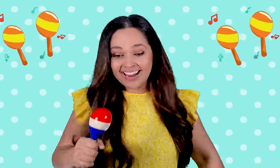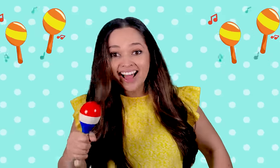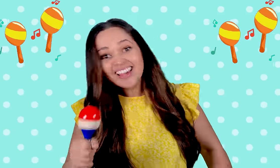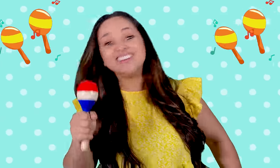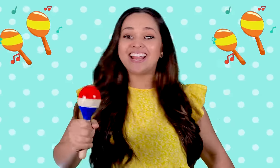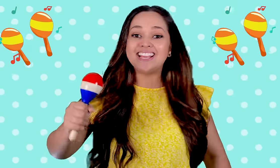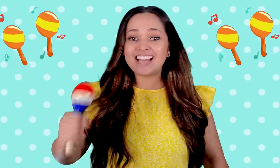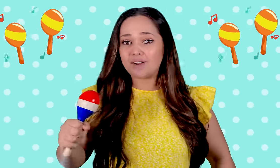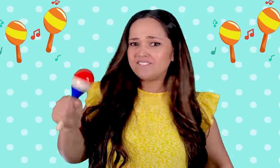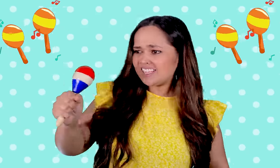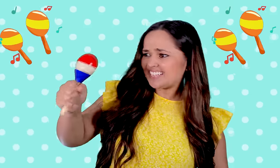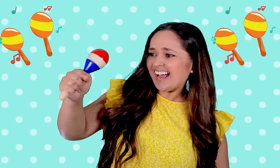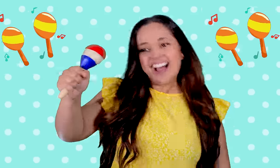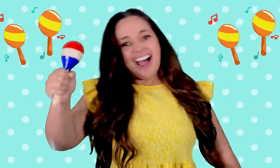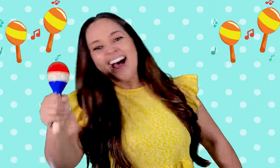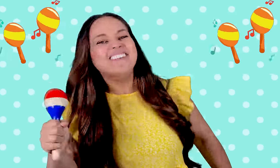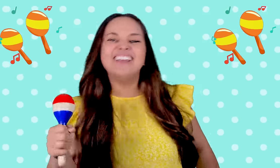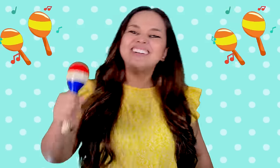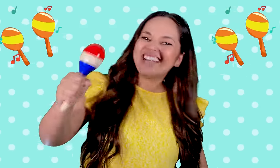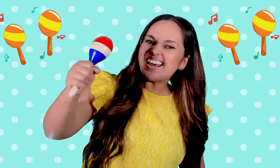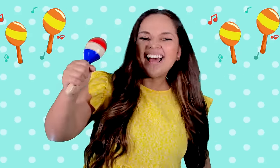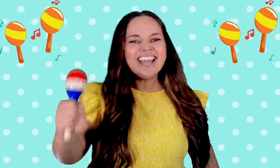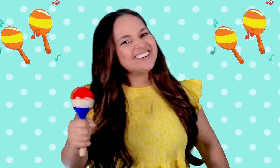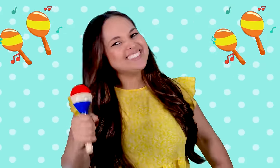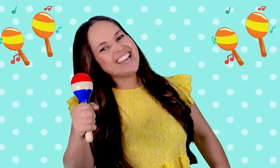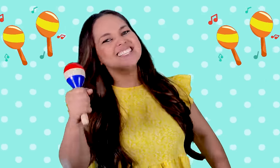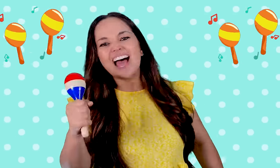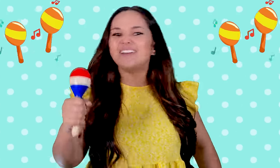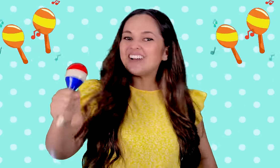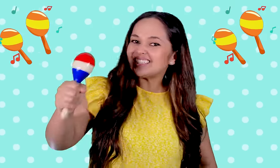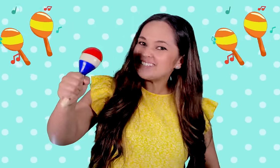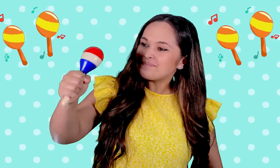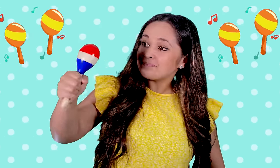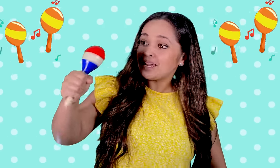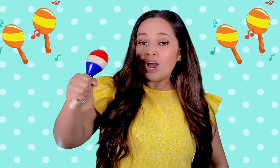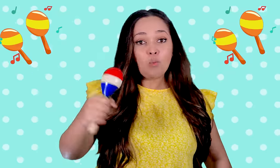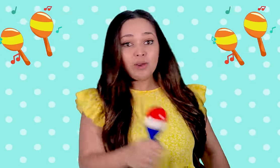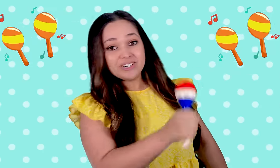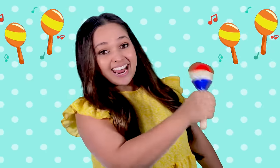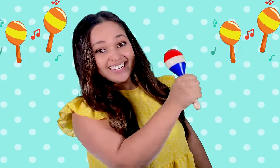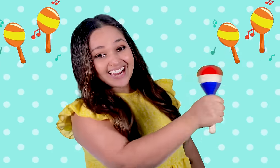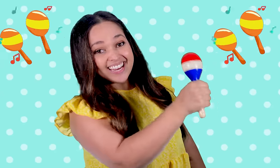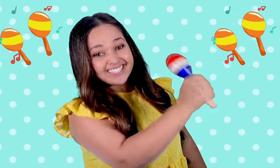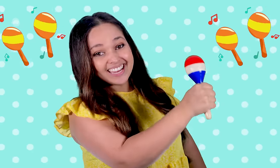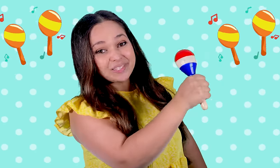will shake our little shakers loud and fast. We will shake our little shakers loud and fast. We will shake, shake, shake, yes,